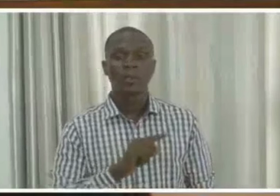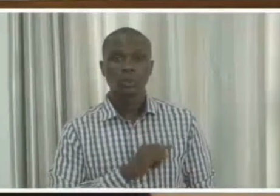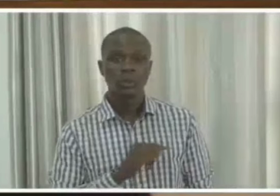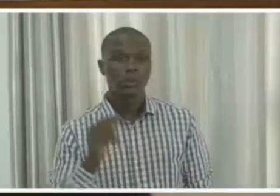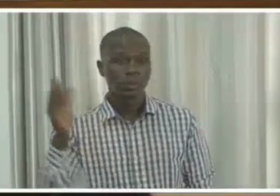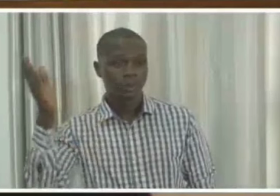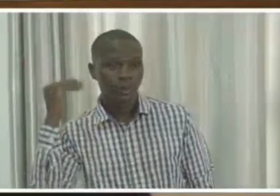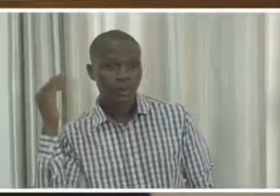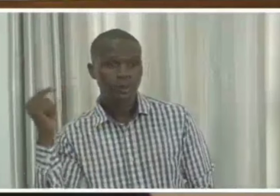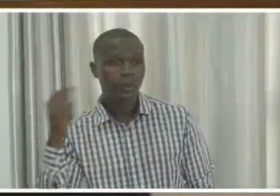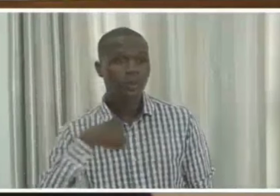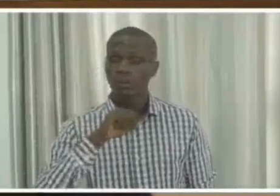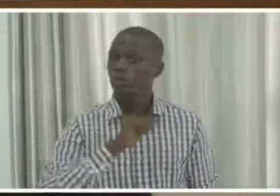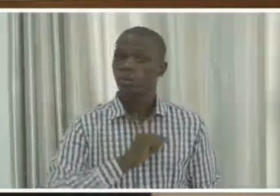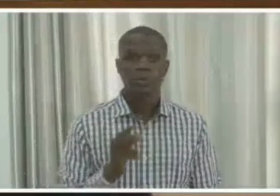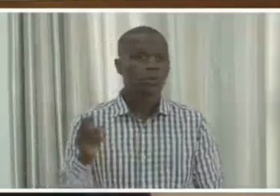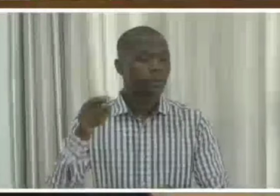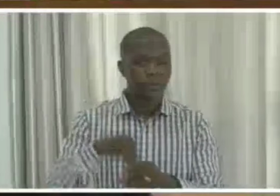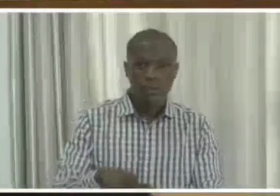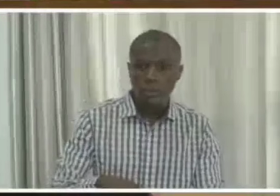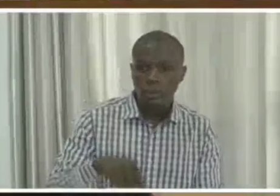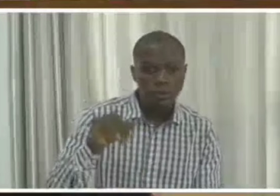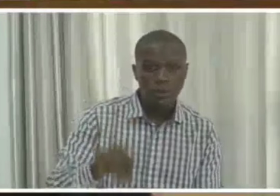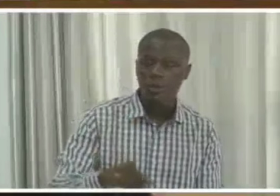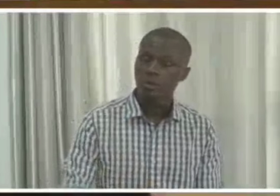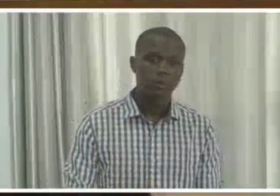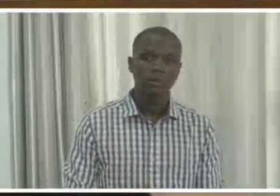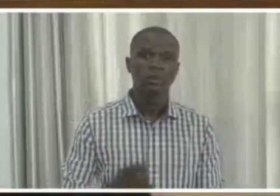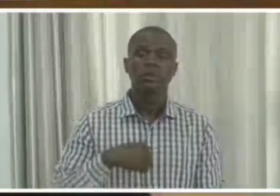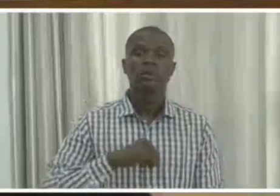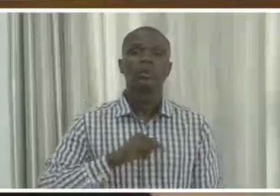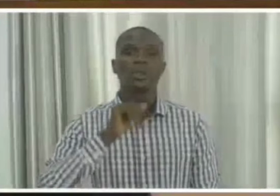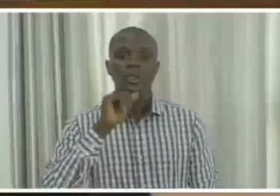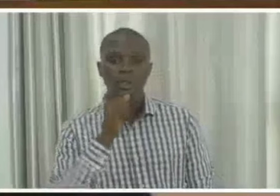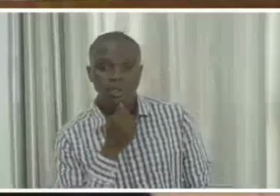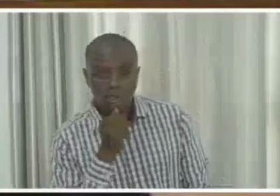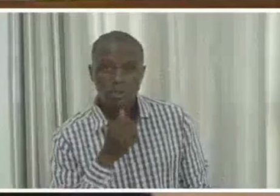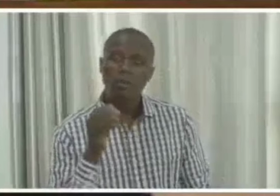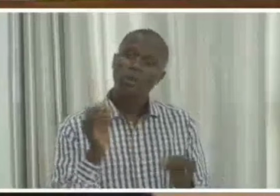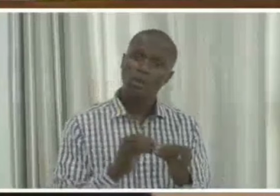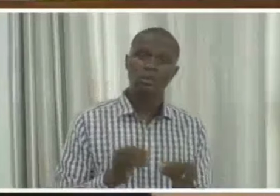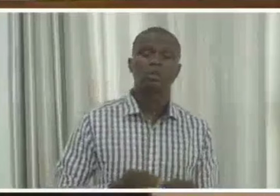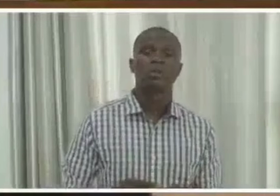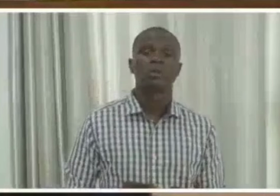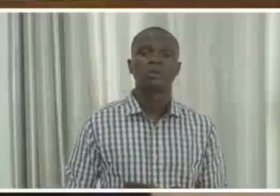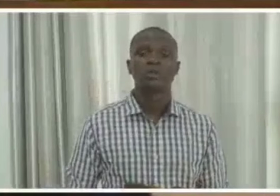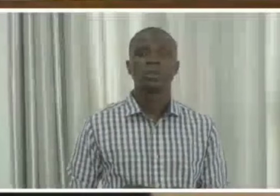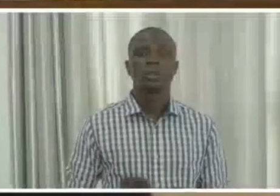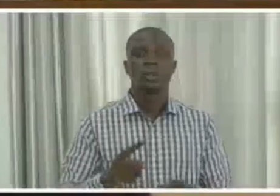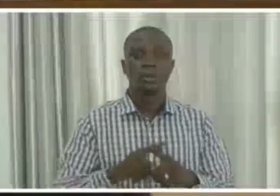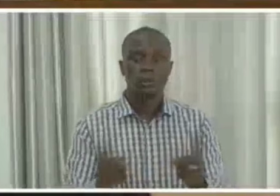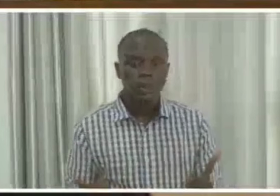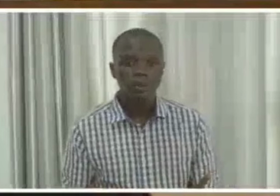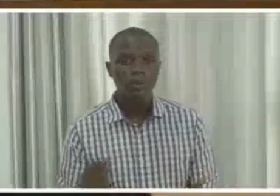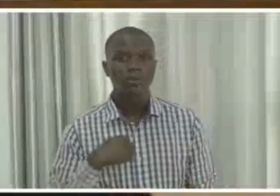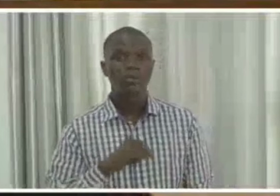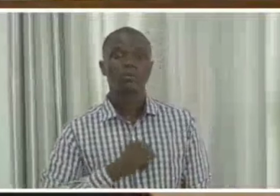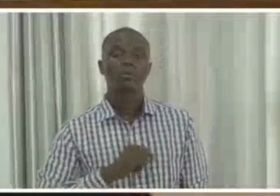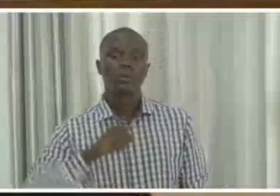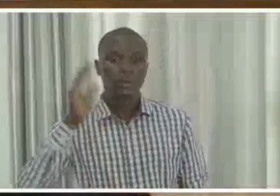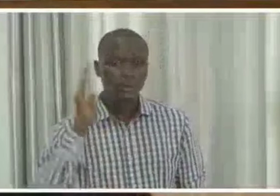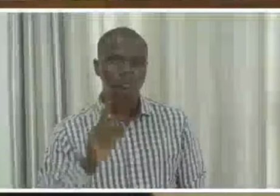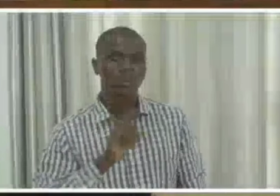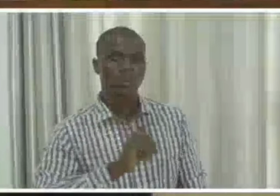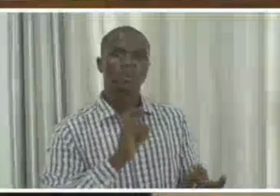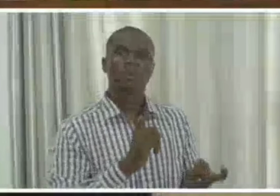a lot to climate change. Now we they suffer the most. So now we get for make changes in our lives. So